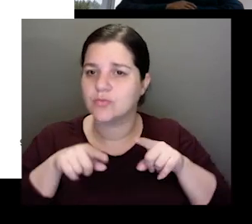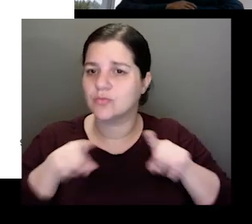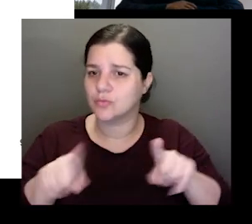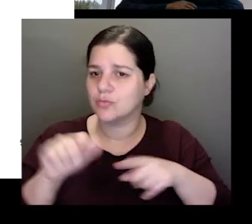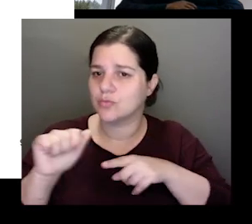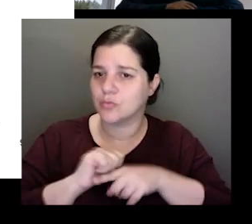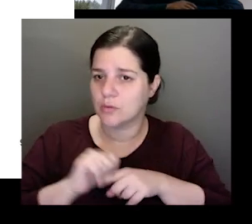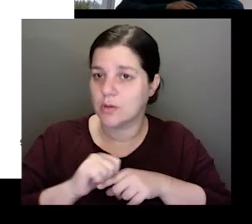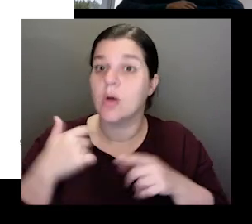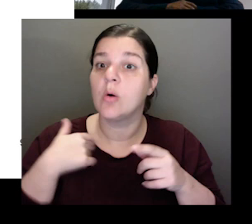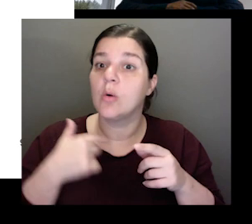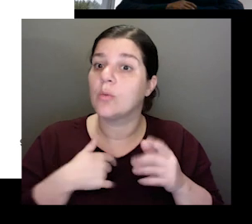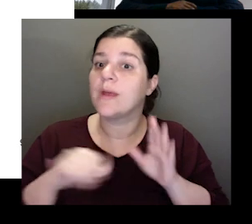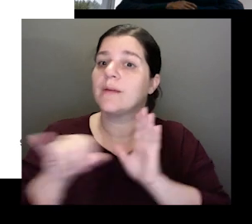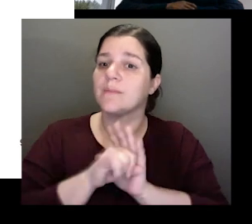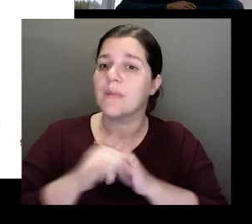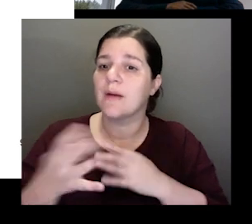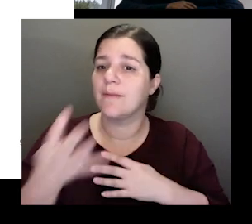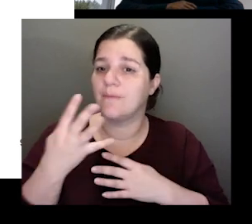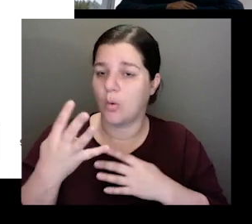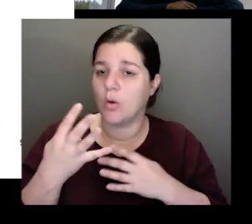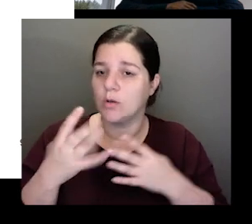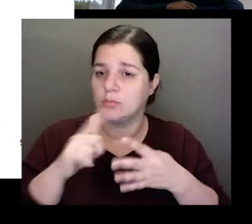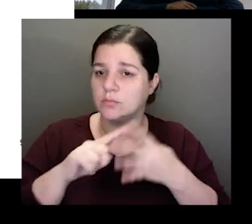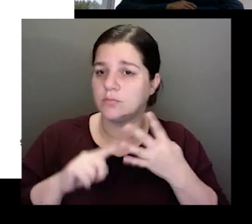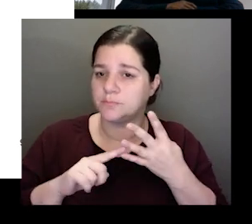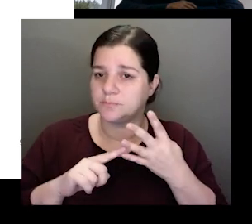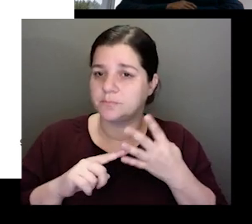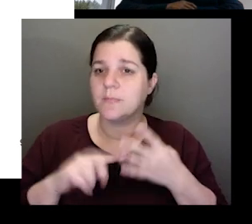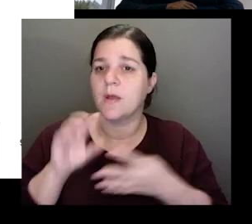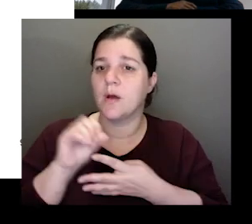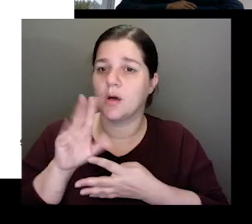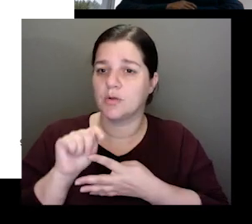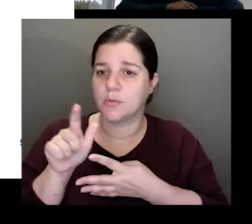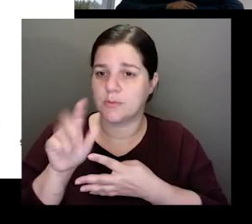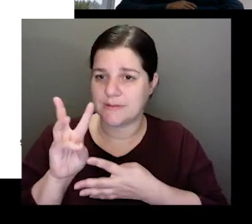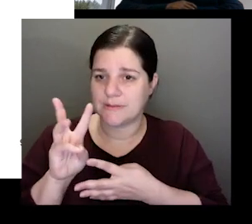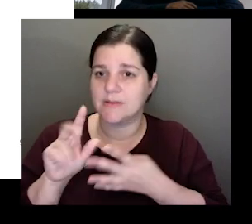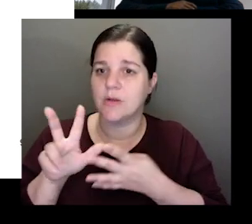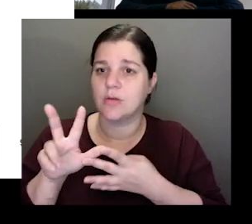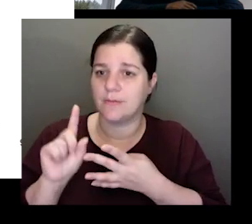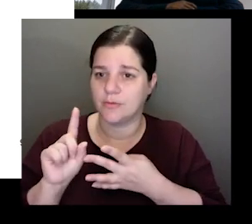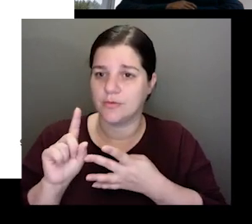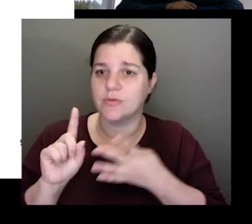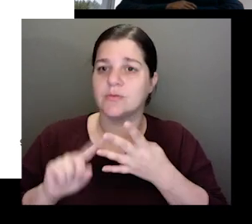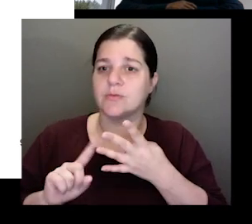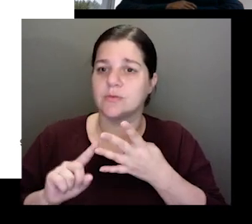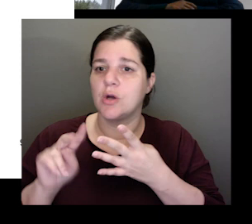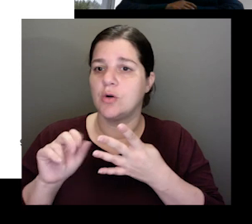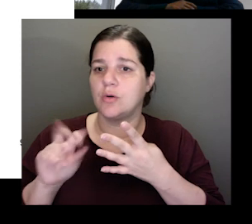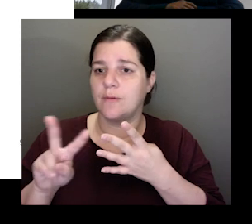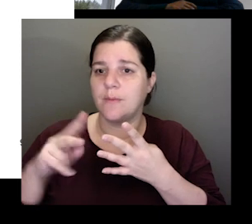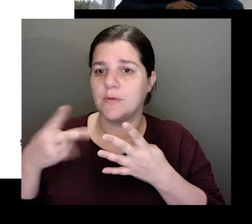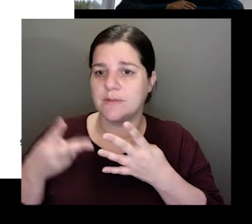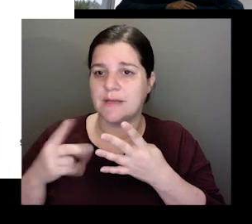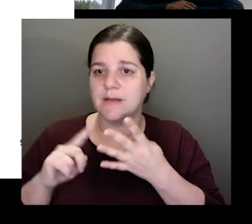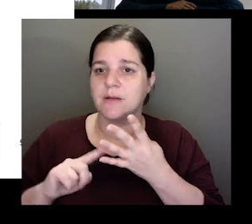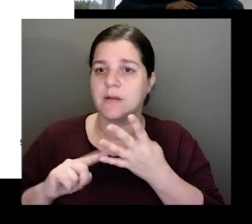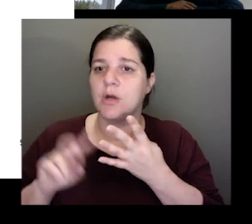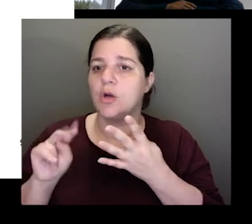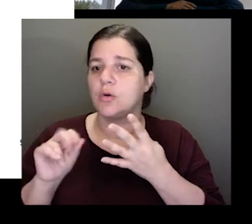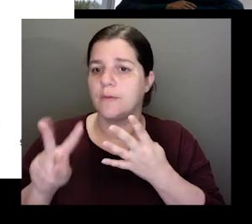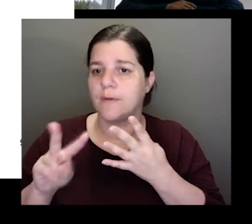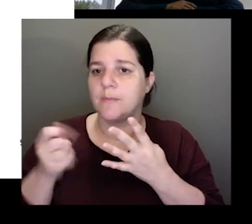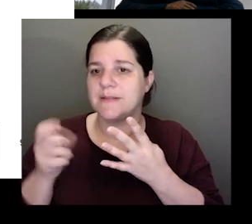identified 4 initial training dates, which are October the 26th, October the 31st, November the 2nd, and November the